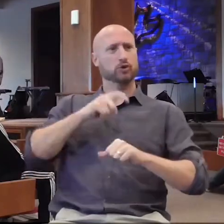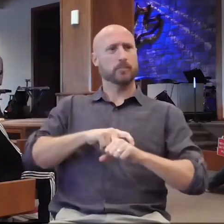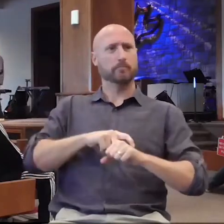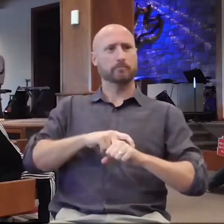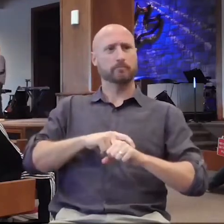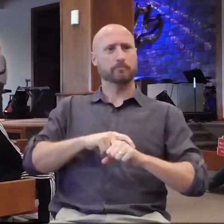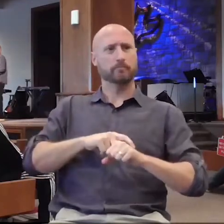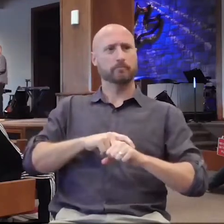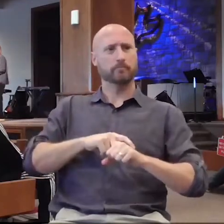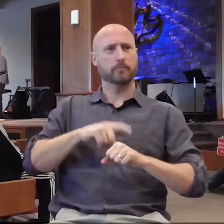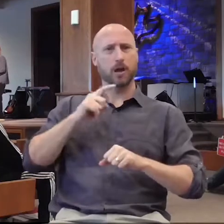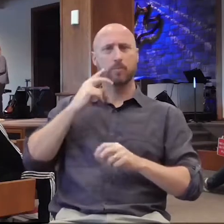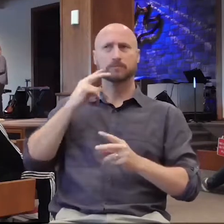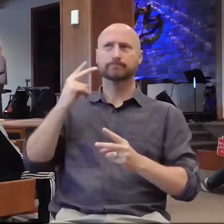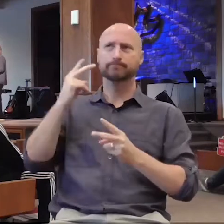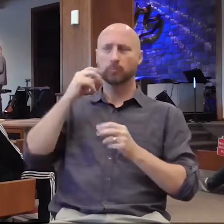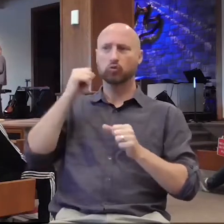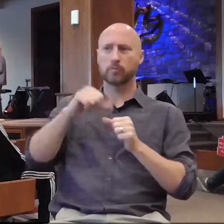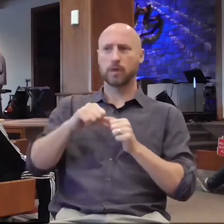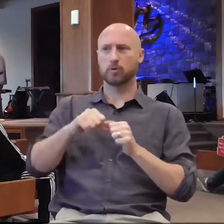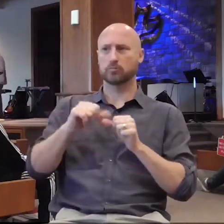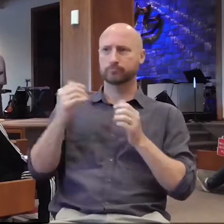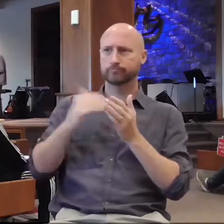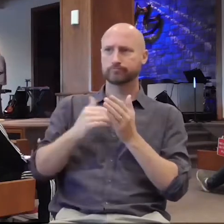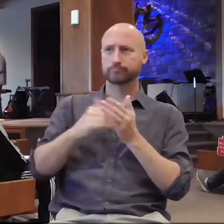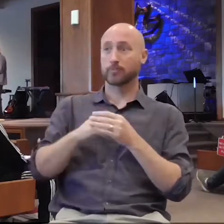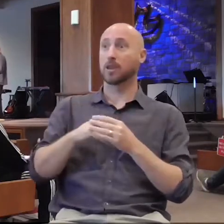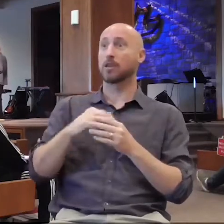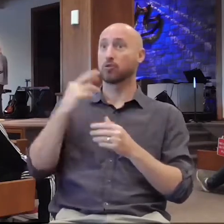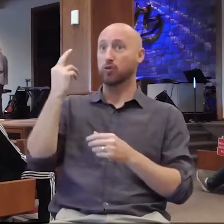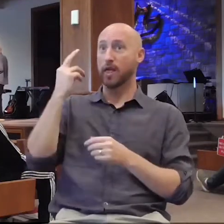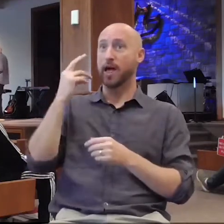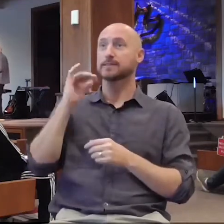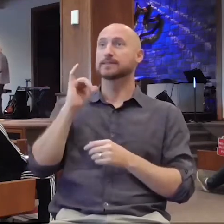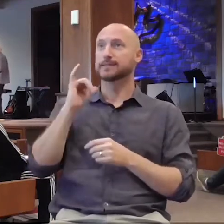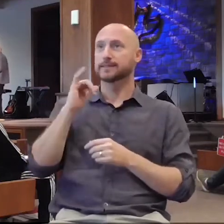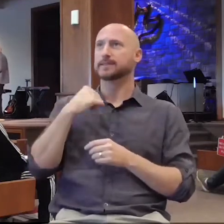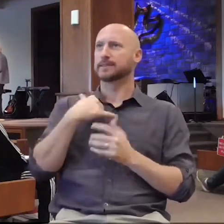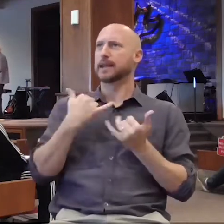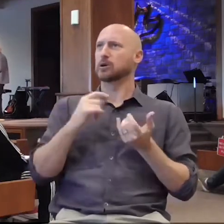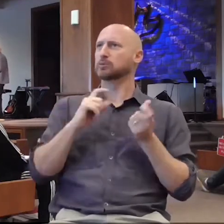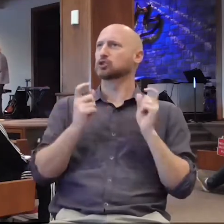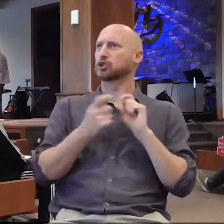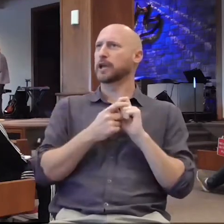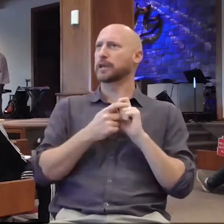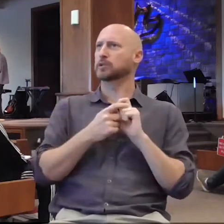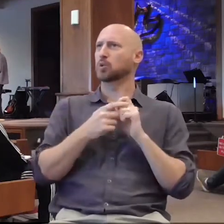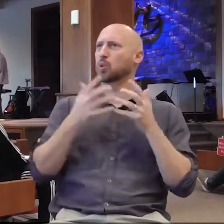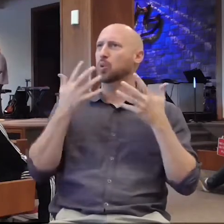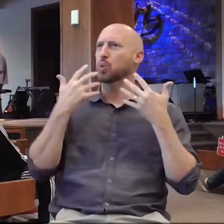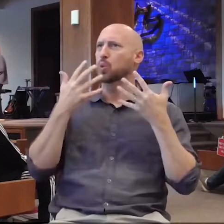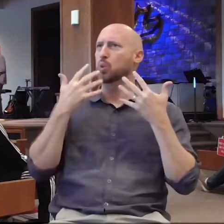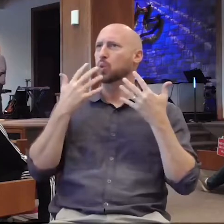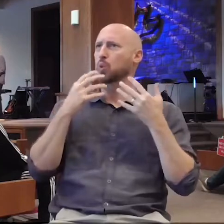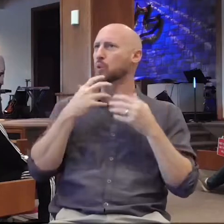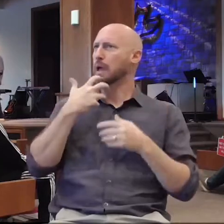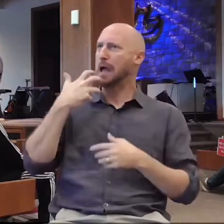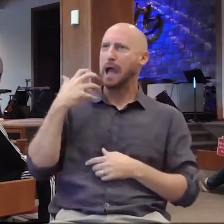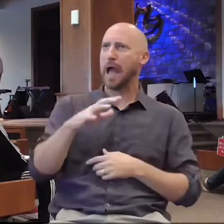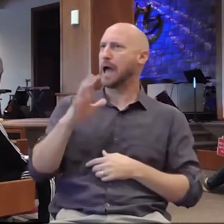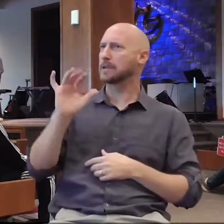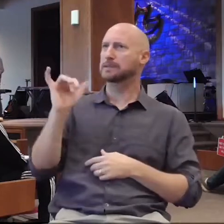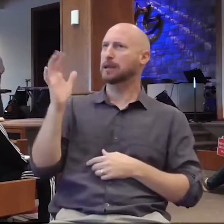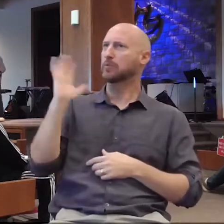you've fallen from. And as you realize that, then repent, come back, turn around. My arms are open, repent, come